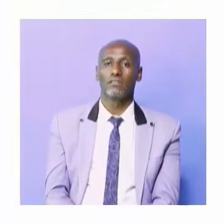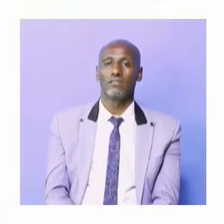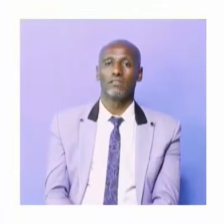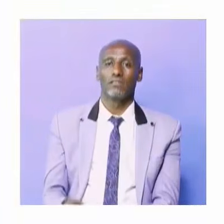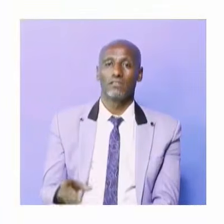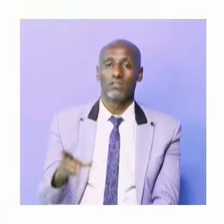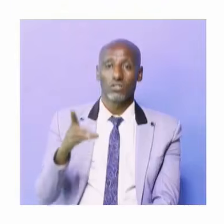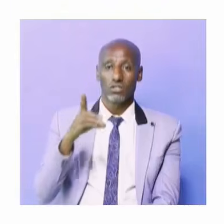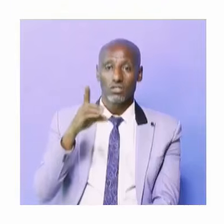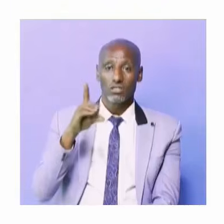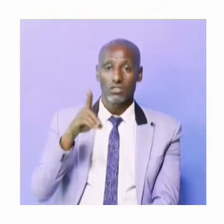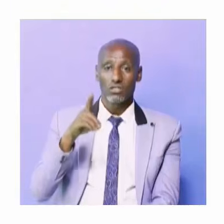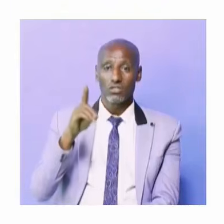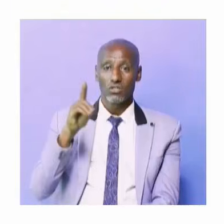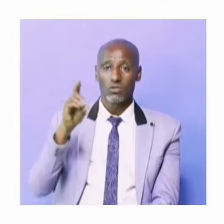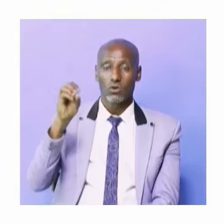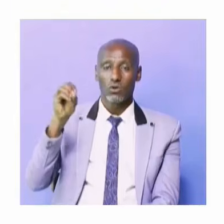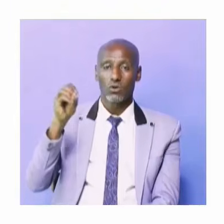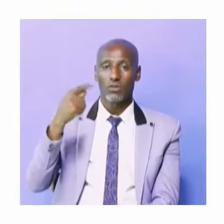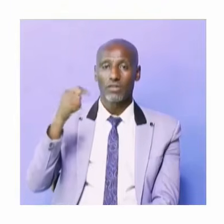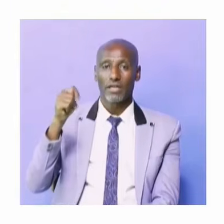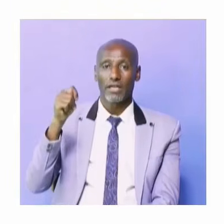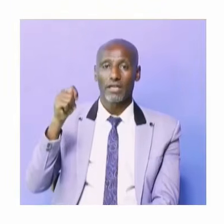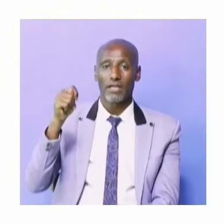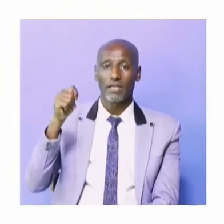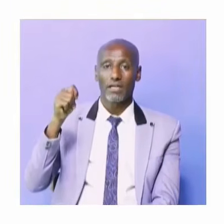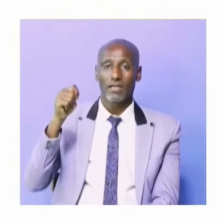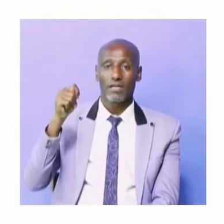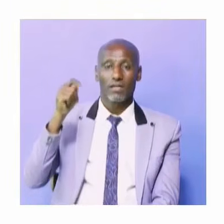saying do. Yes? Do the boys,